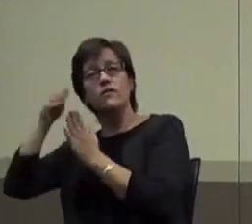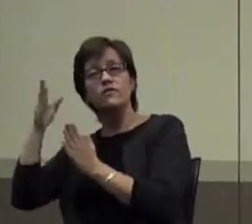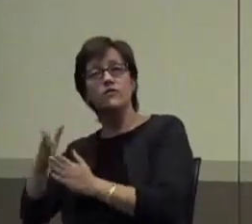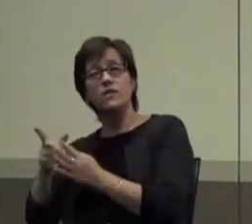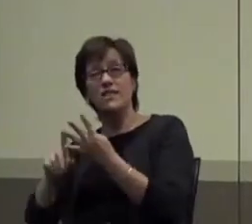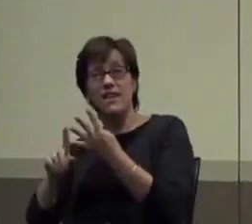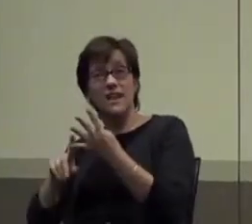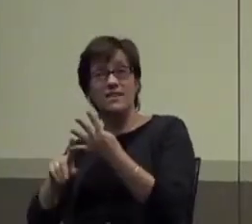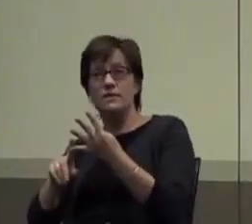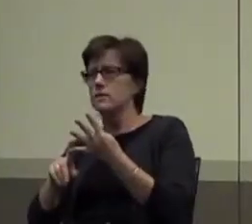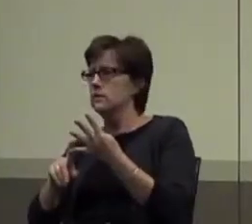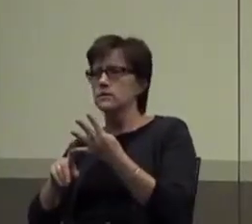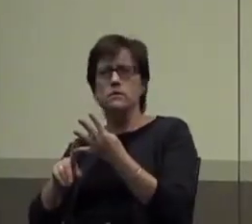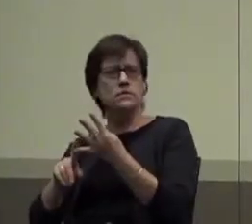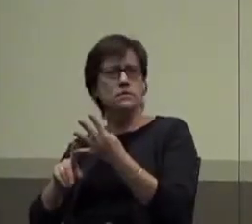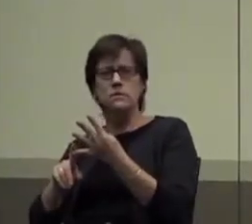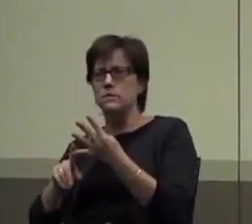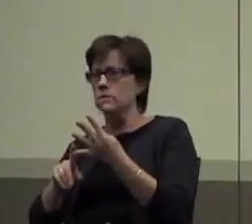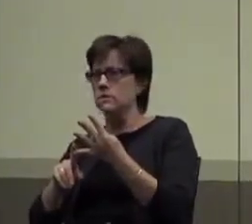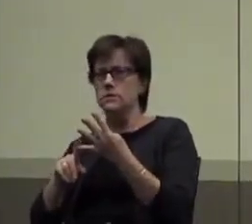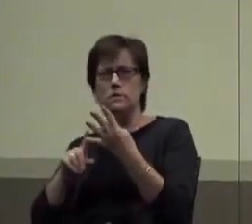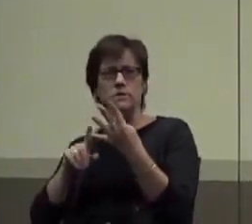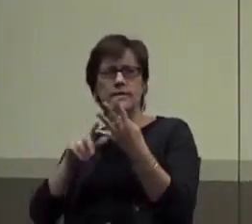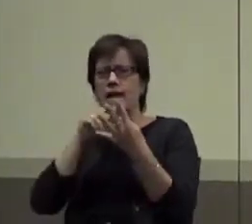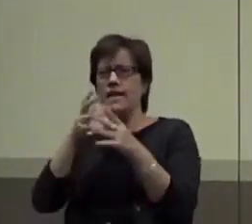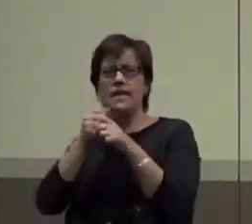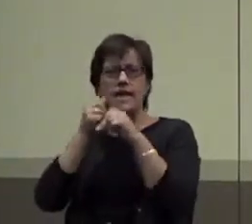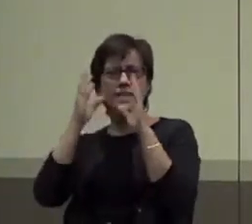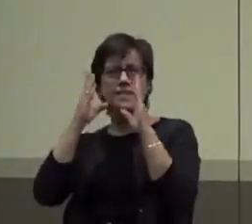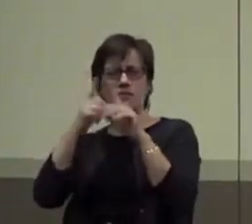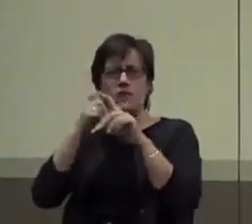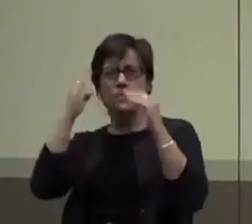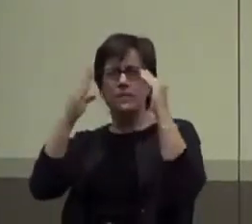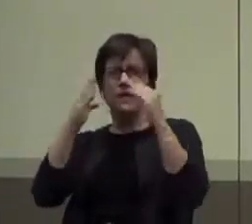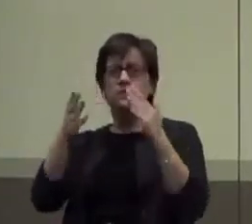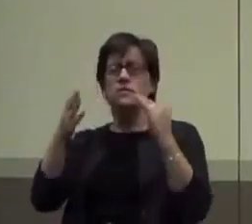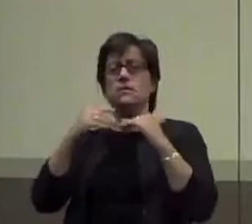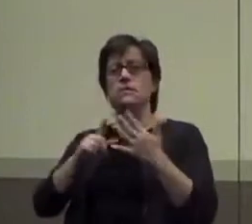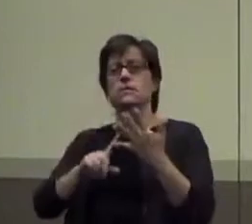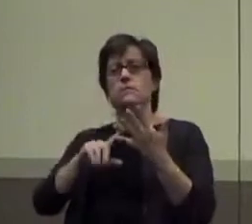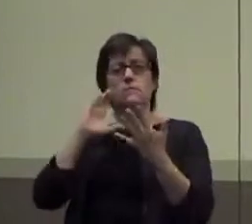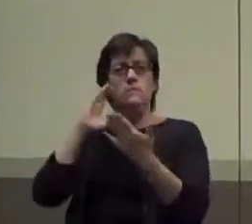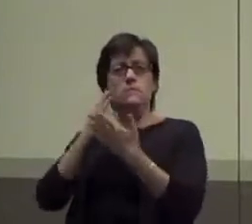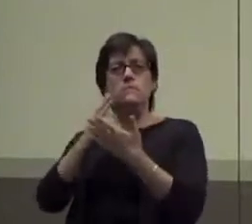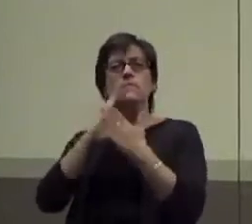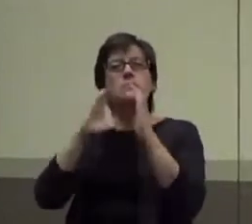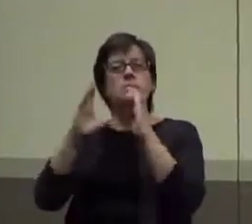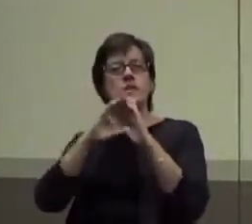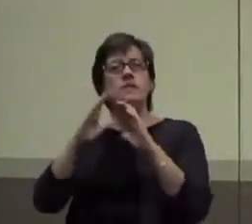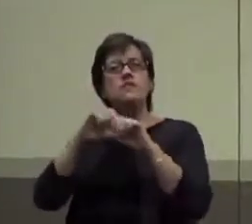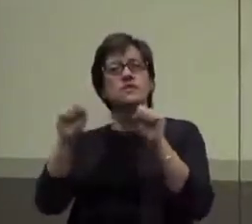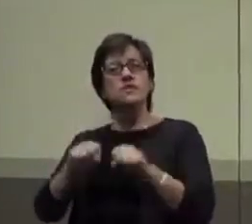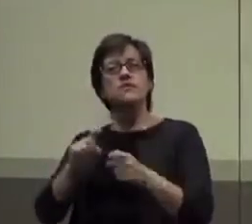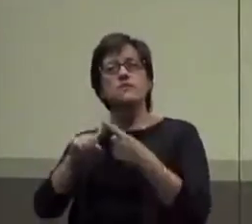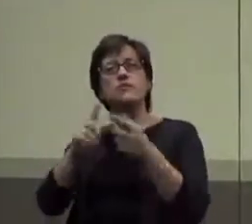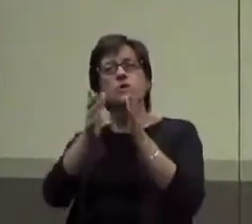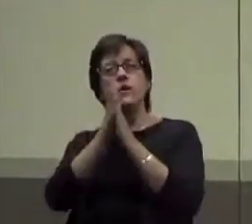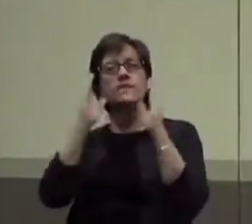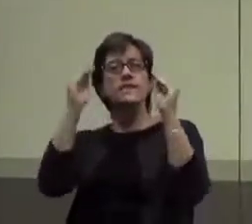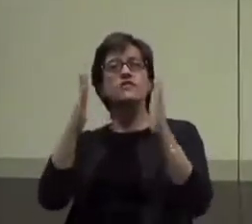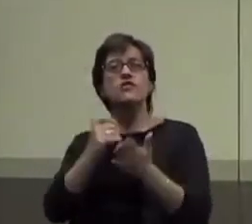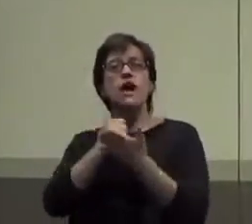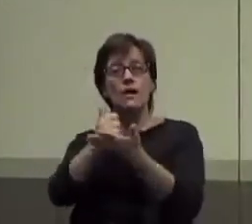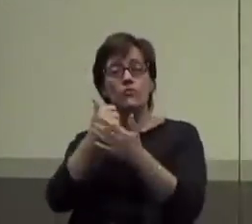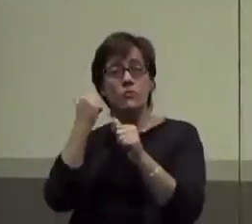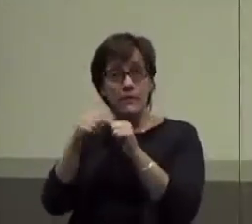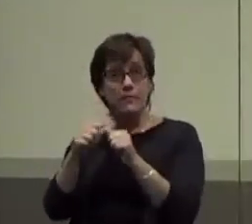choose? No, doesn't get adult attention. Use a picture communication system to request teacher help. Remember, we